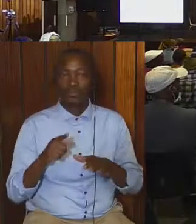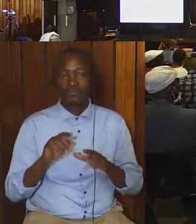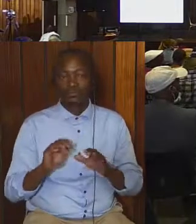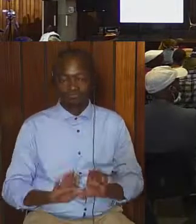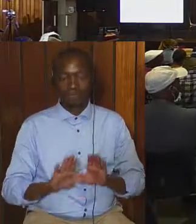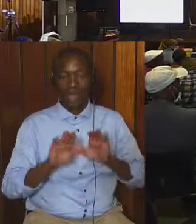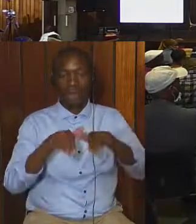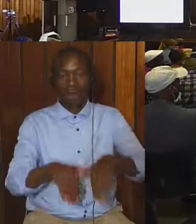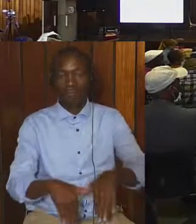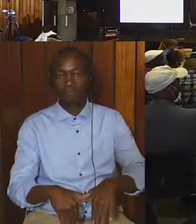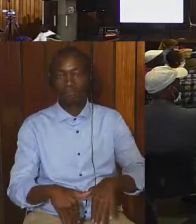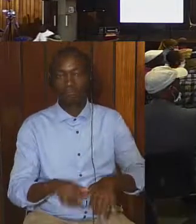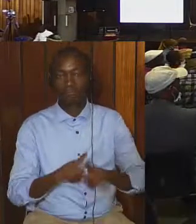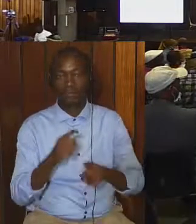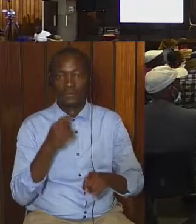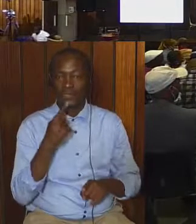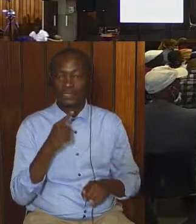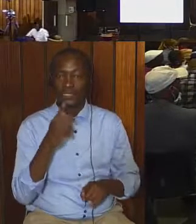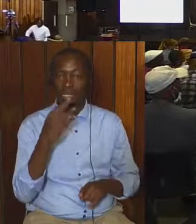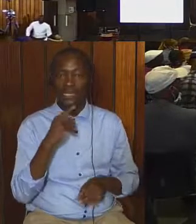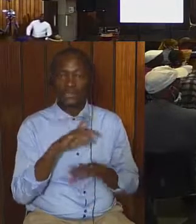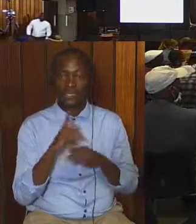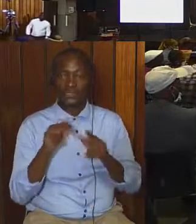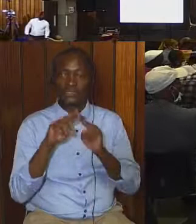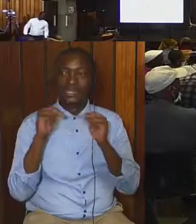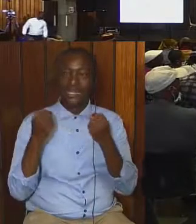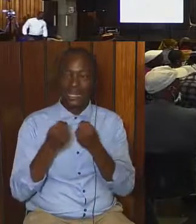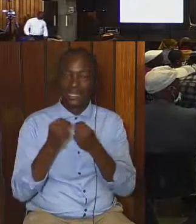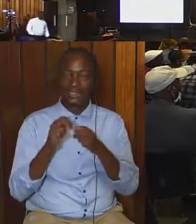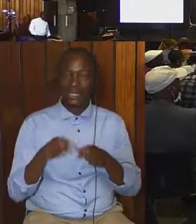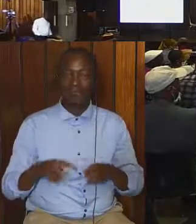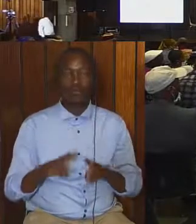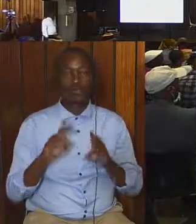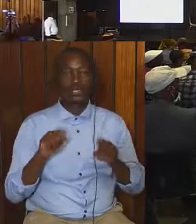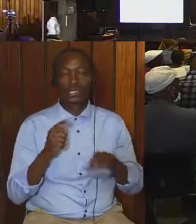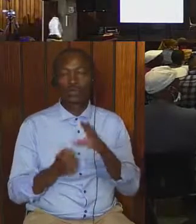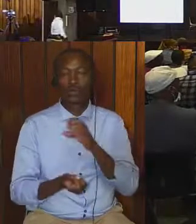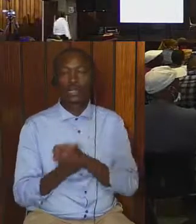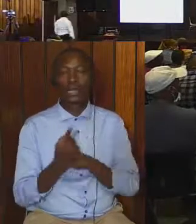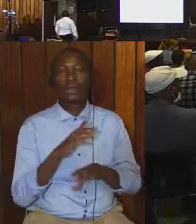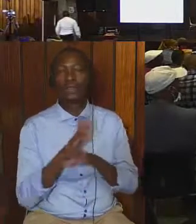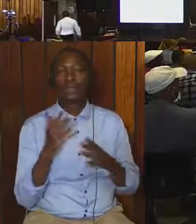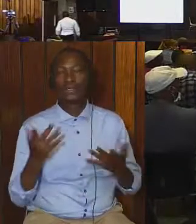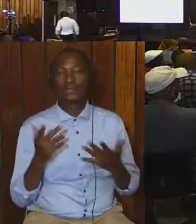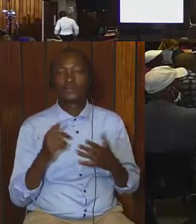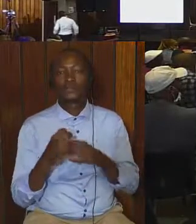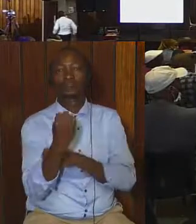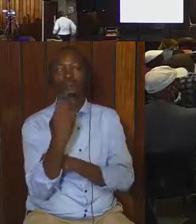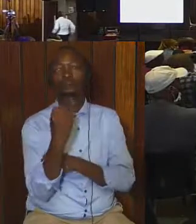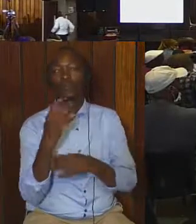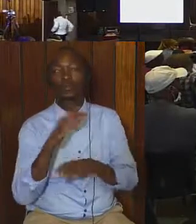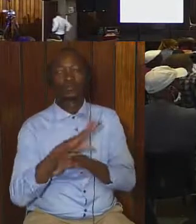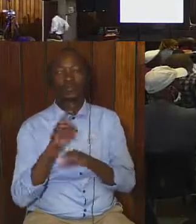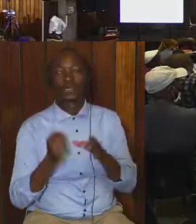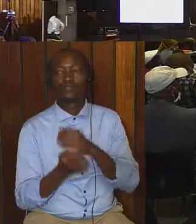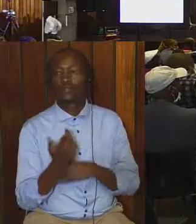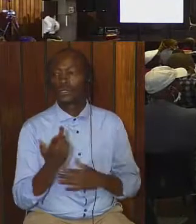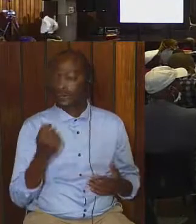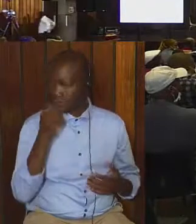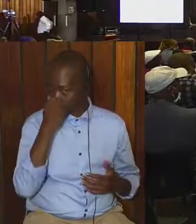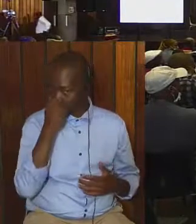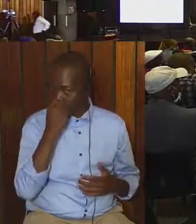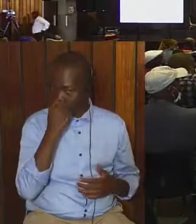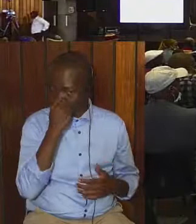and then ba re botsa gore ntwe ke national road e ka setsa hale di hampo, re bua ka taba di roboto e ka setsa le di roboto. And